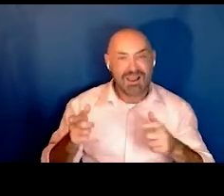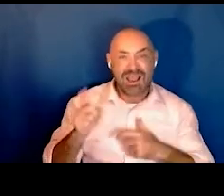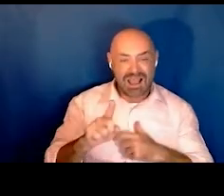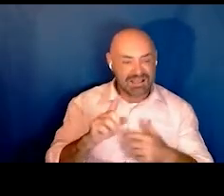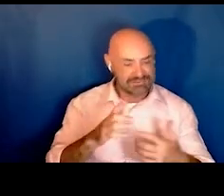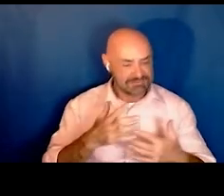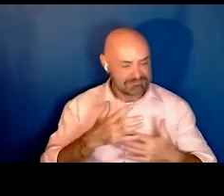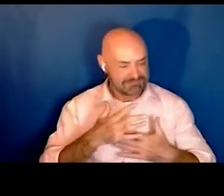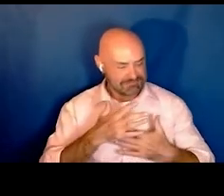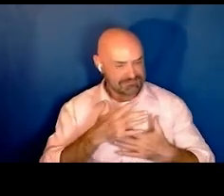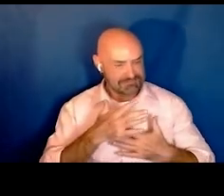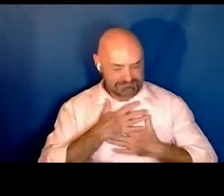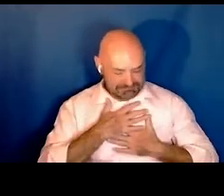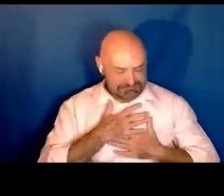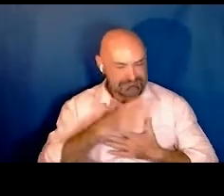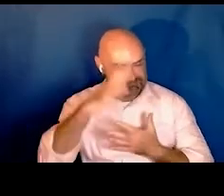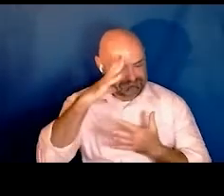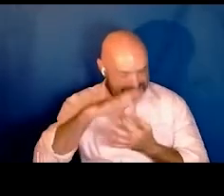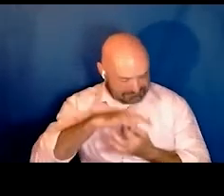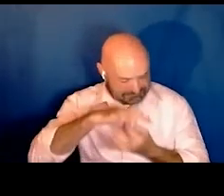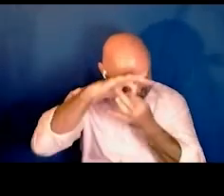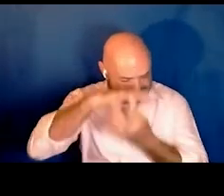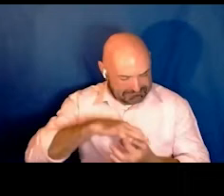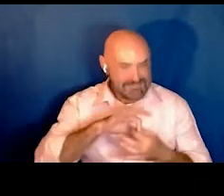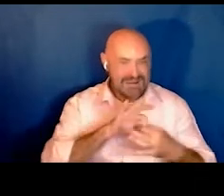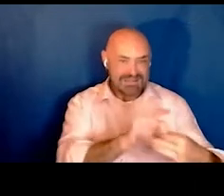with ourselves and us and nature.